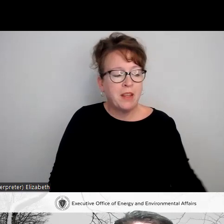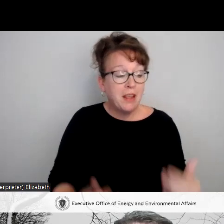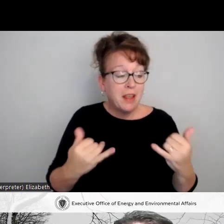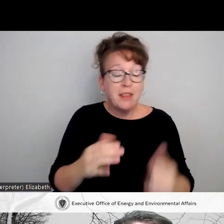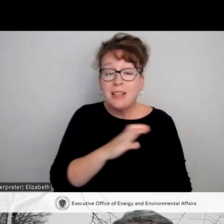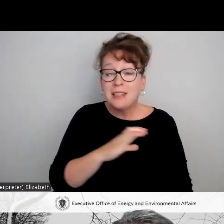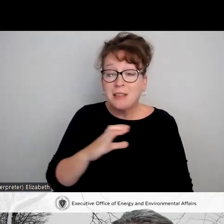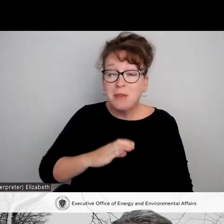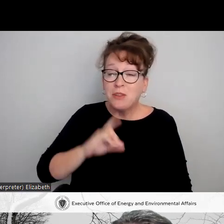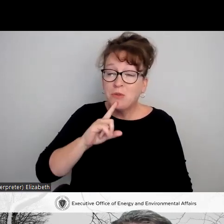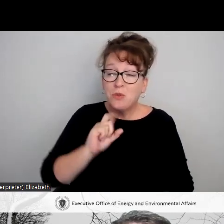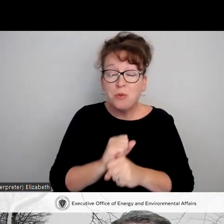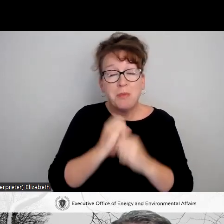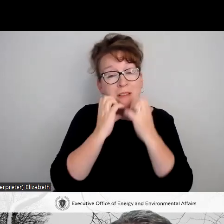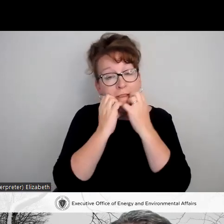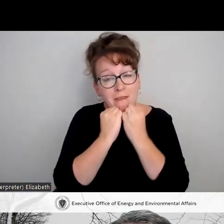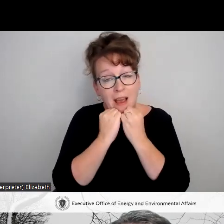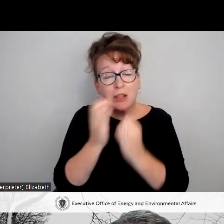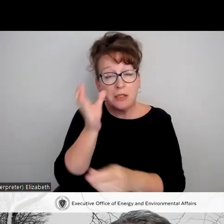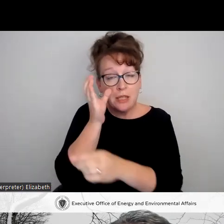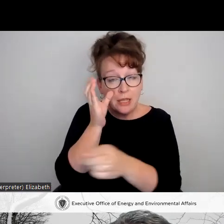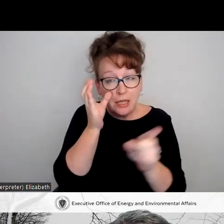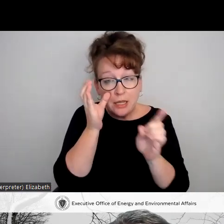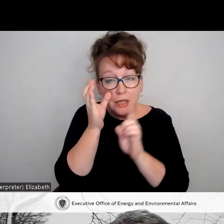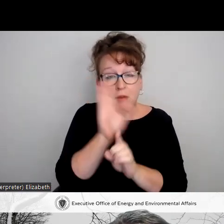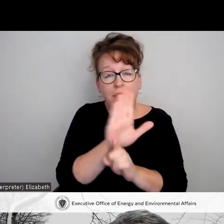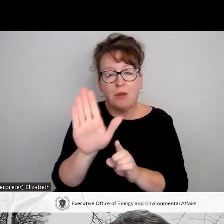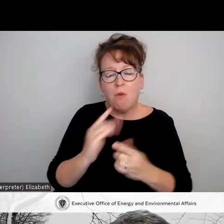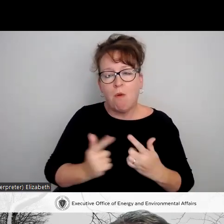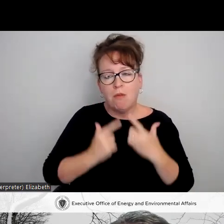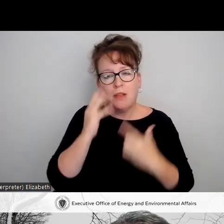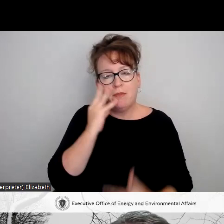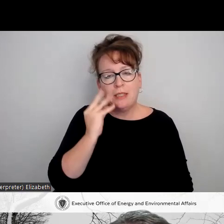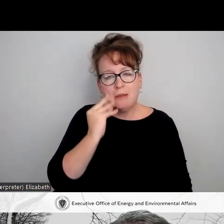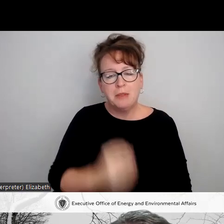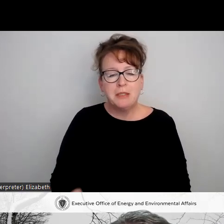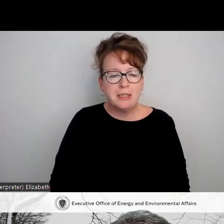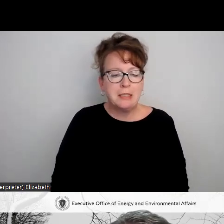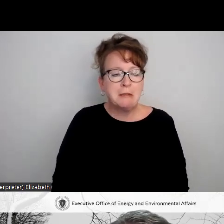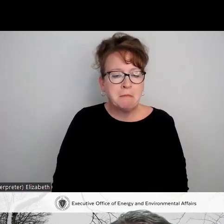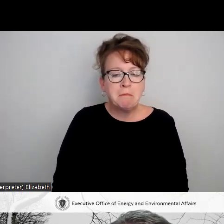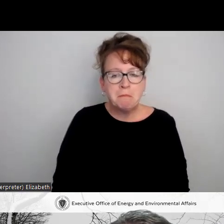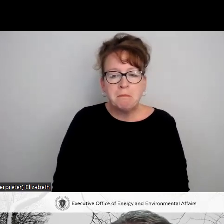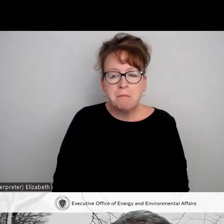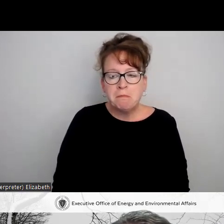really values hearing from people and understanding their lived experience. Next slide.